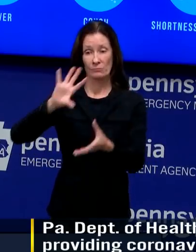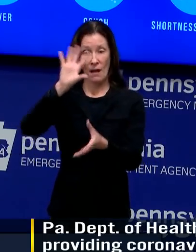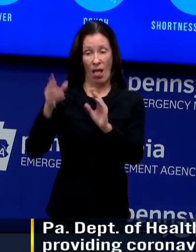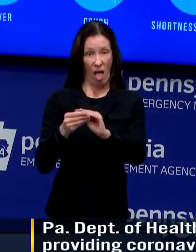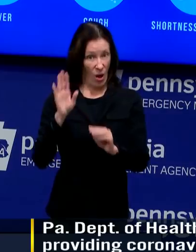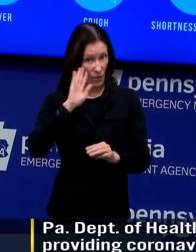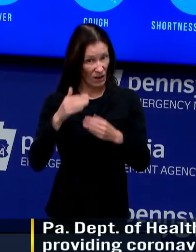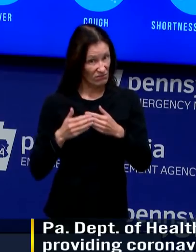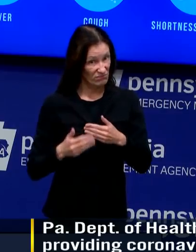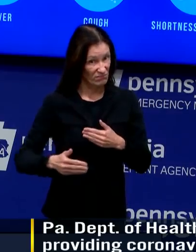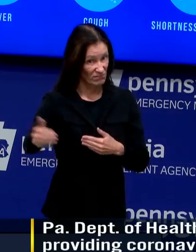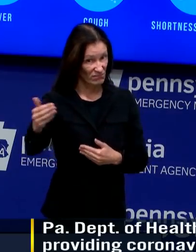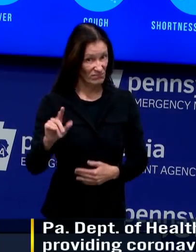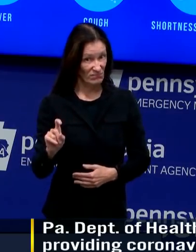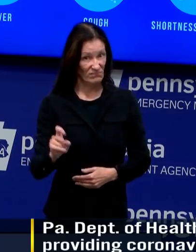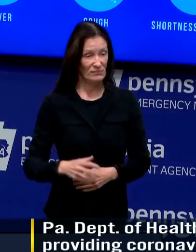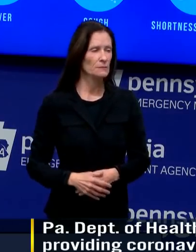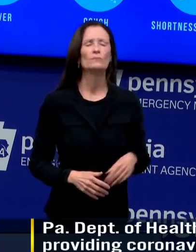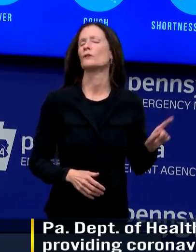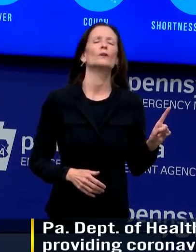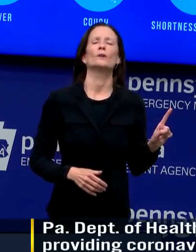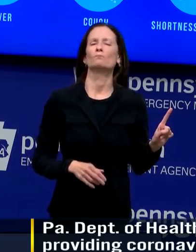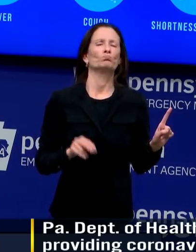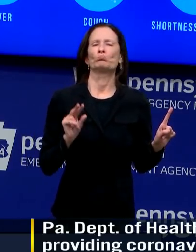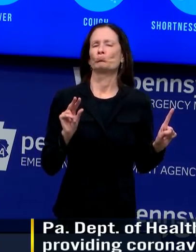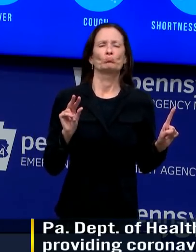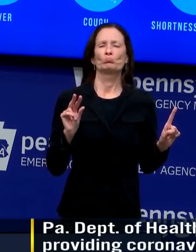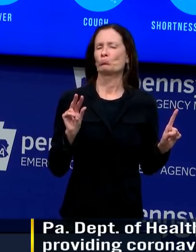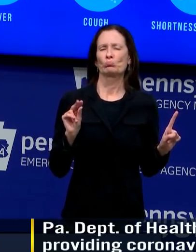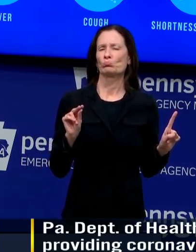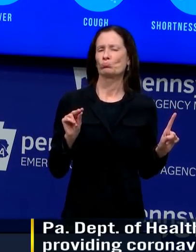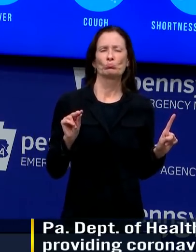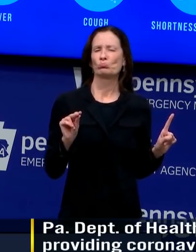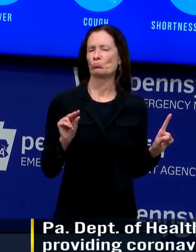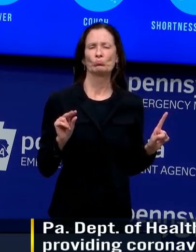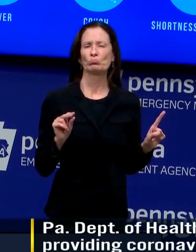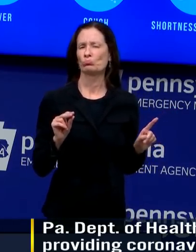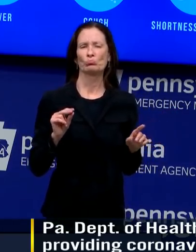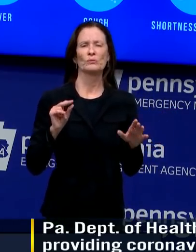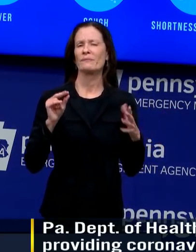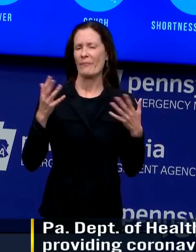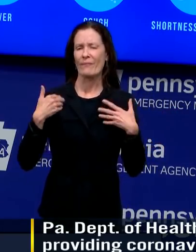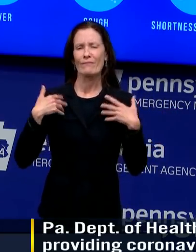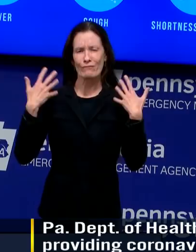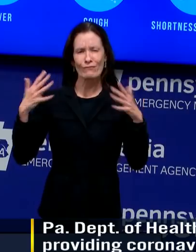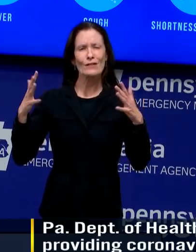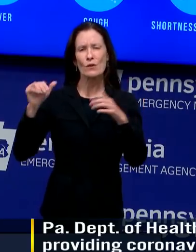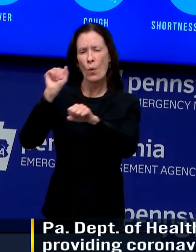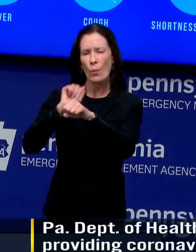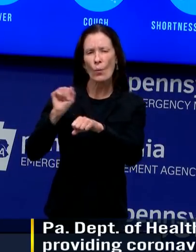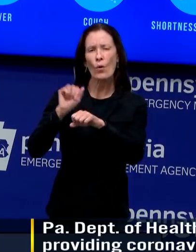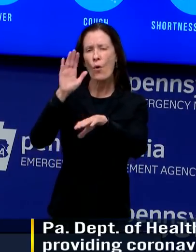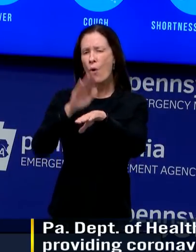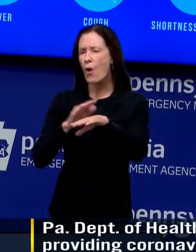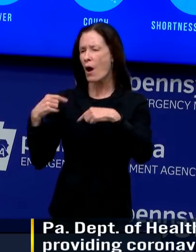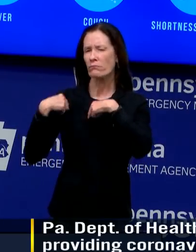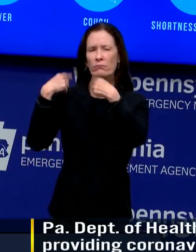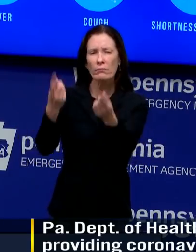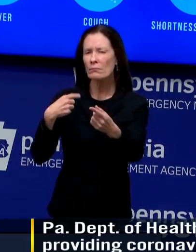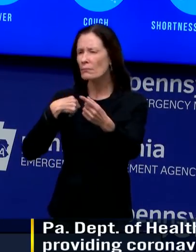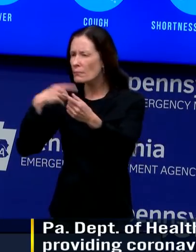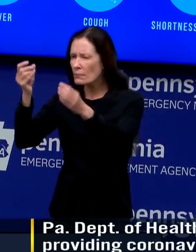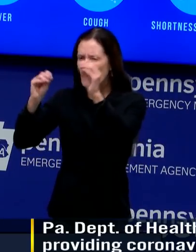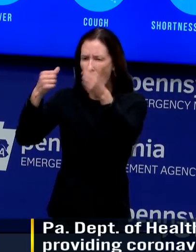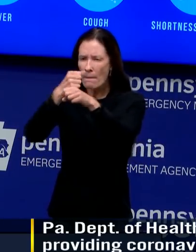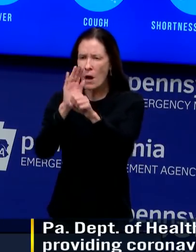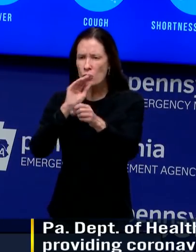Levine. I'm wondering how you're personally doing and what you do when you get overwhelmed by all of this. Well, I'm doing very well, thank you. I'm